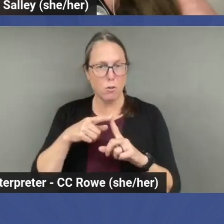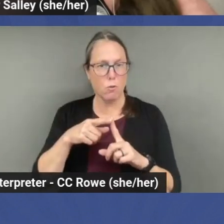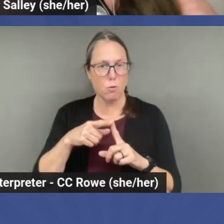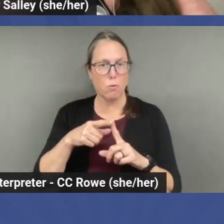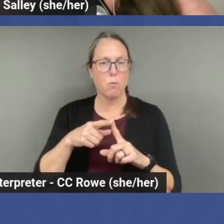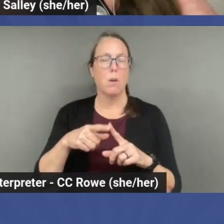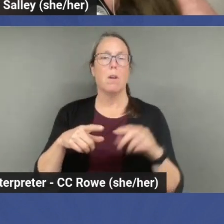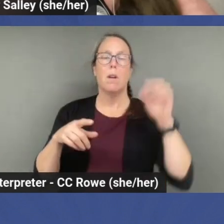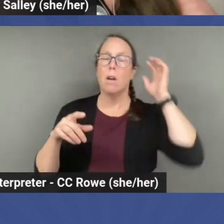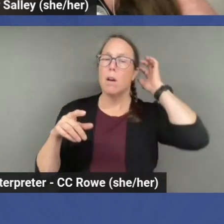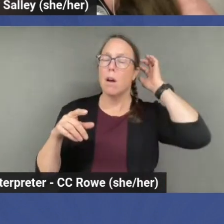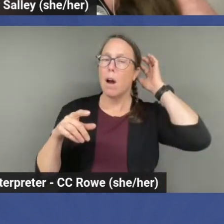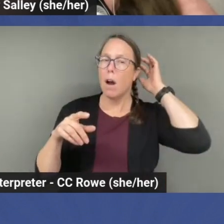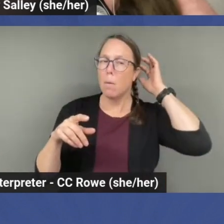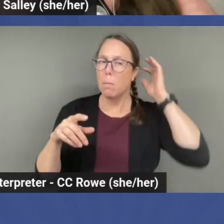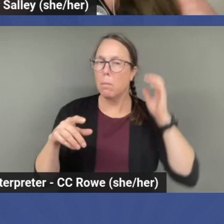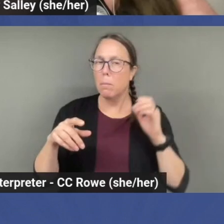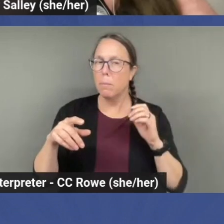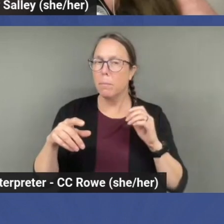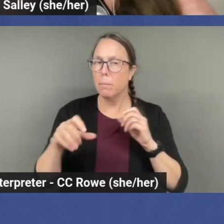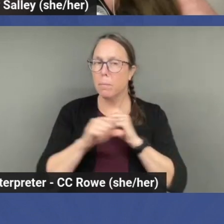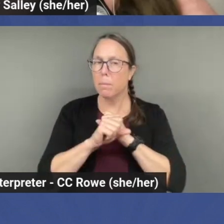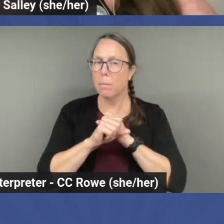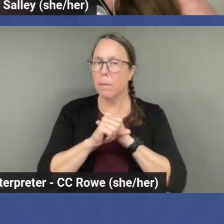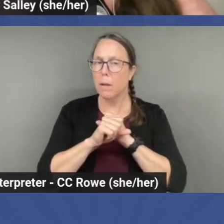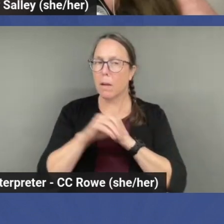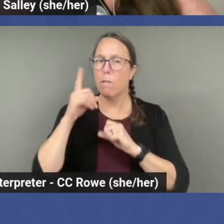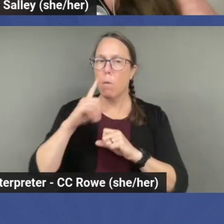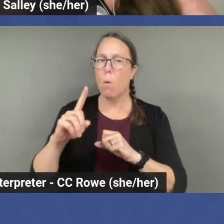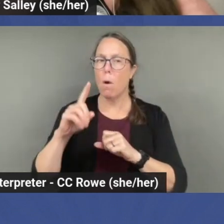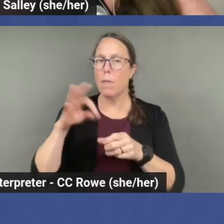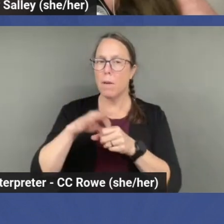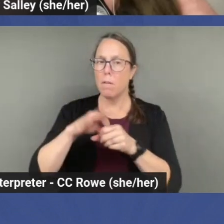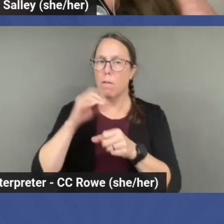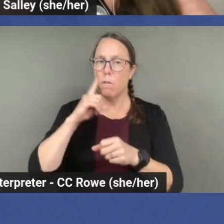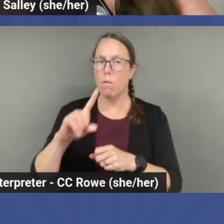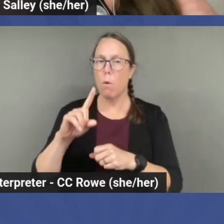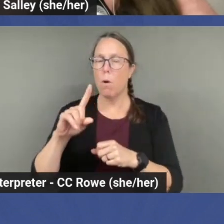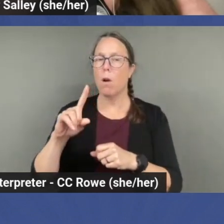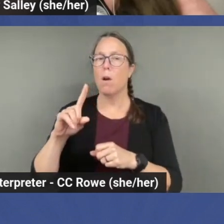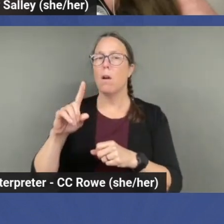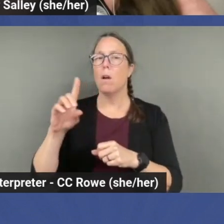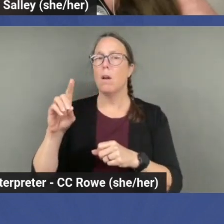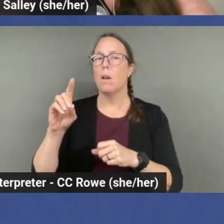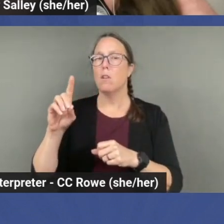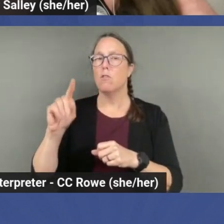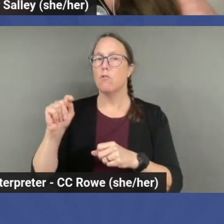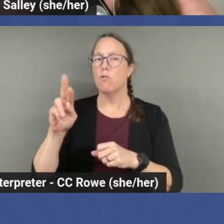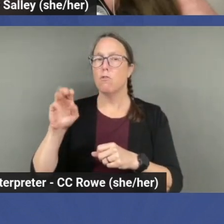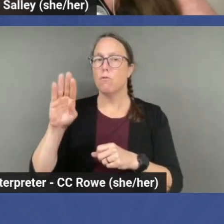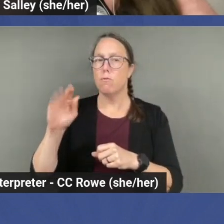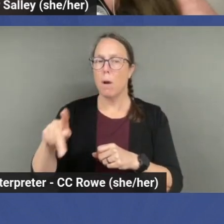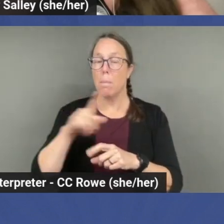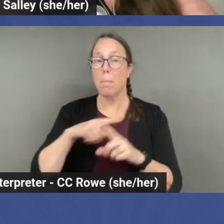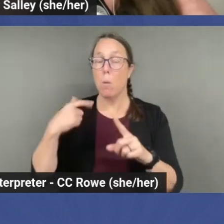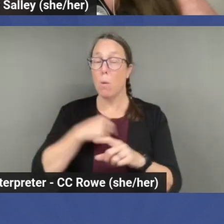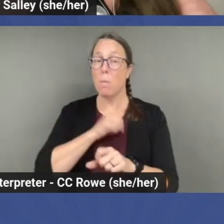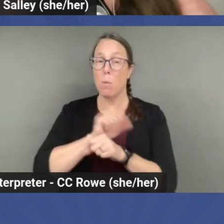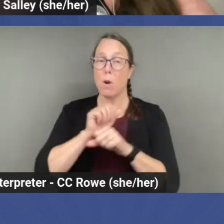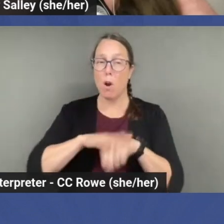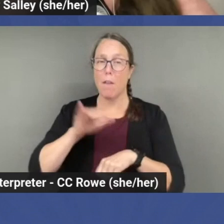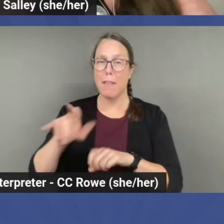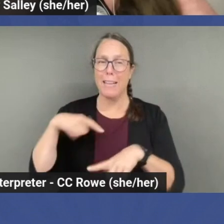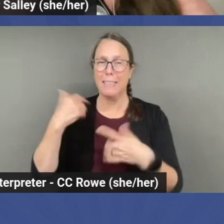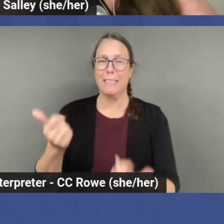Donald Trump. Well, I've been working at Women First Digital since 2016, and I started to see